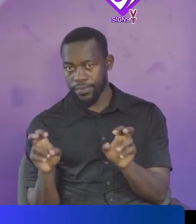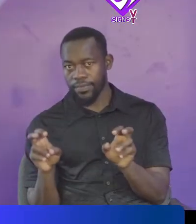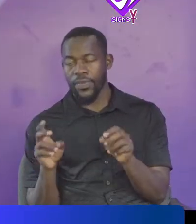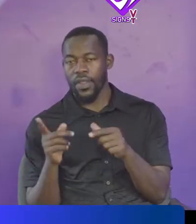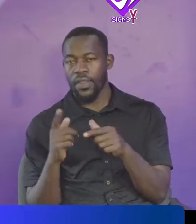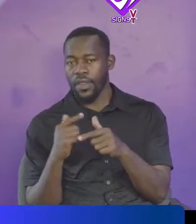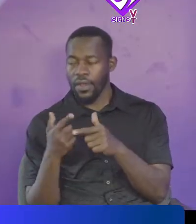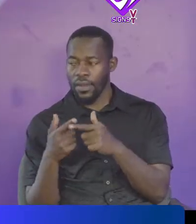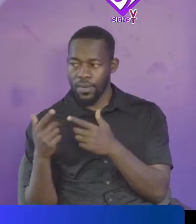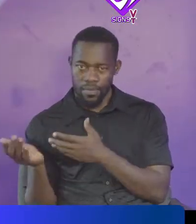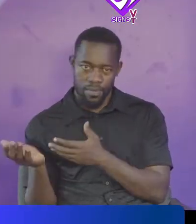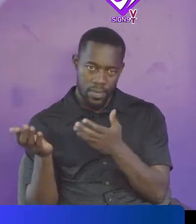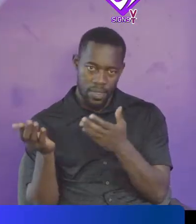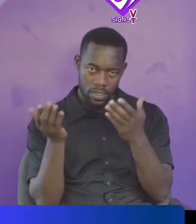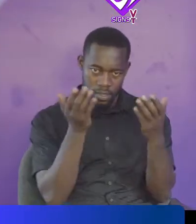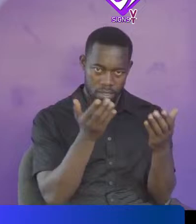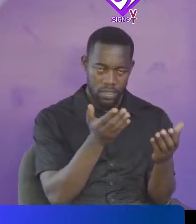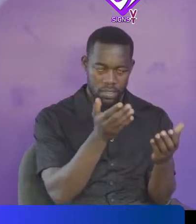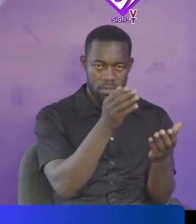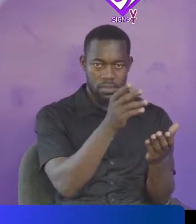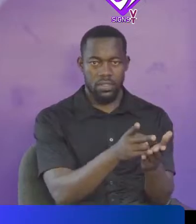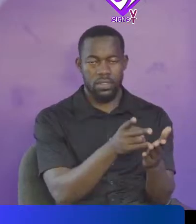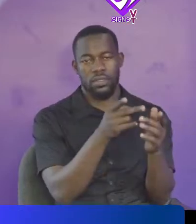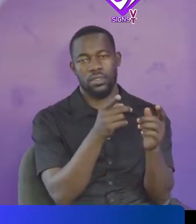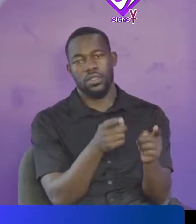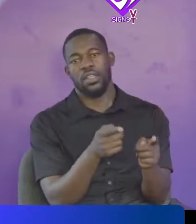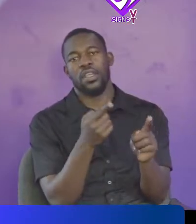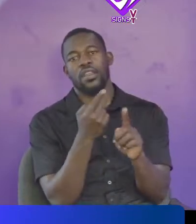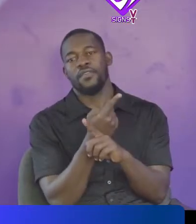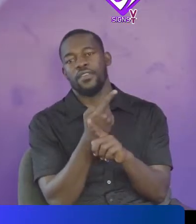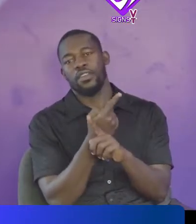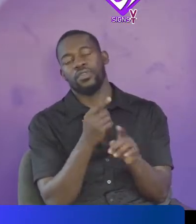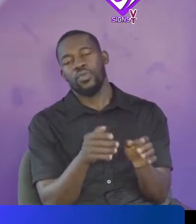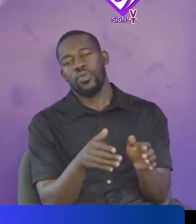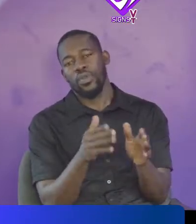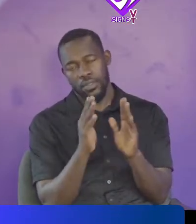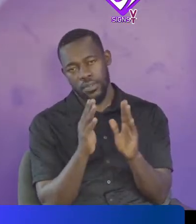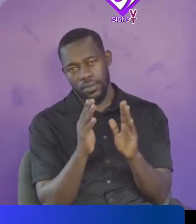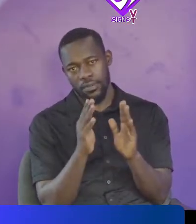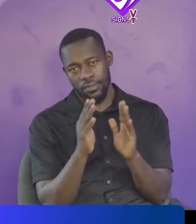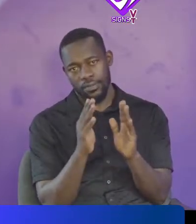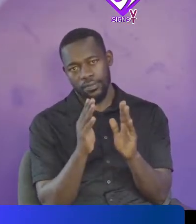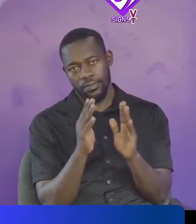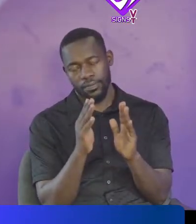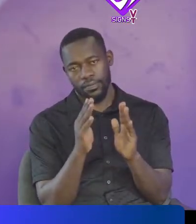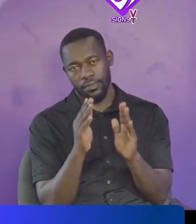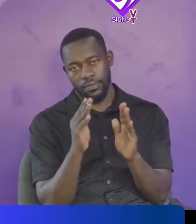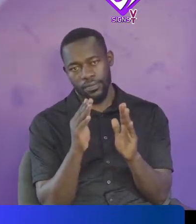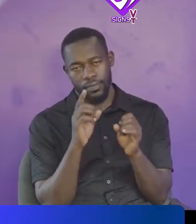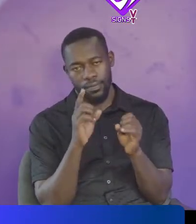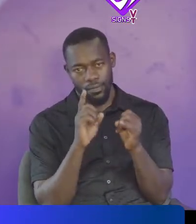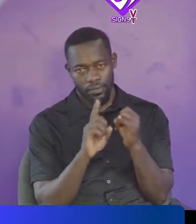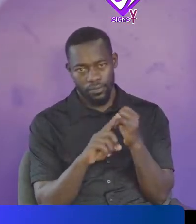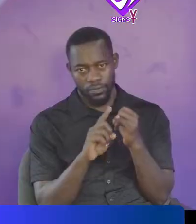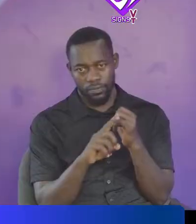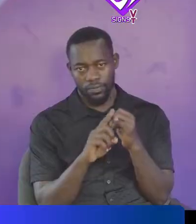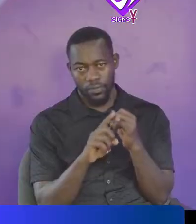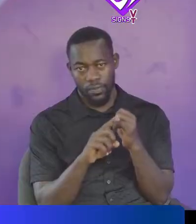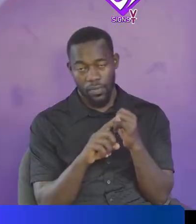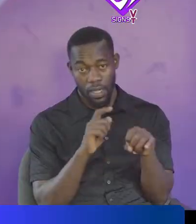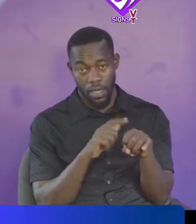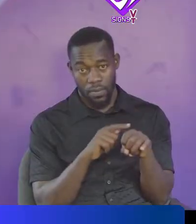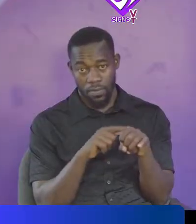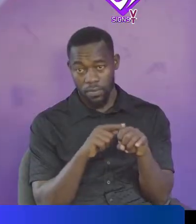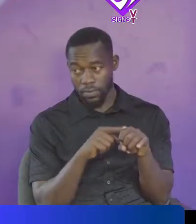back and preserve in different formats. So the first thing we normally do, and once we go outside there